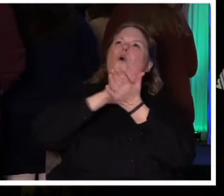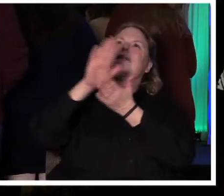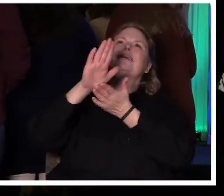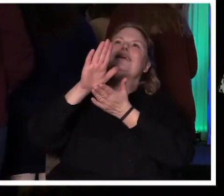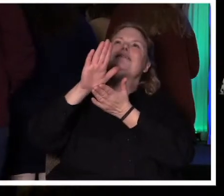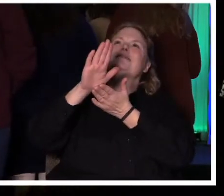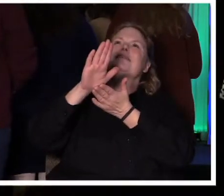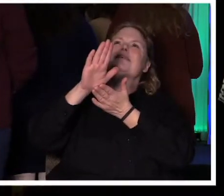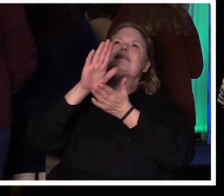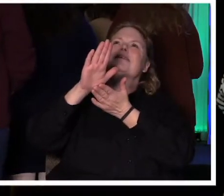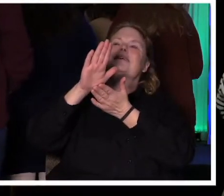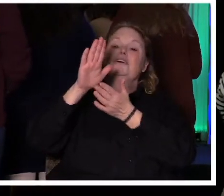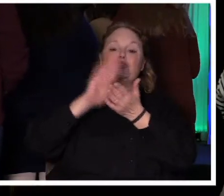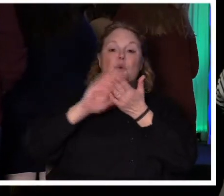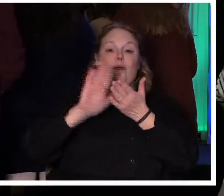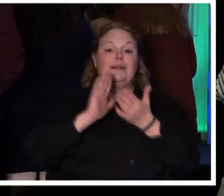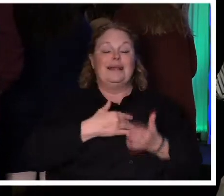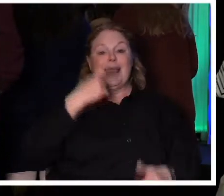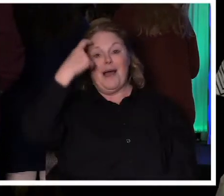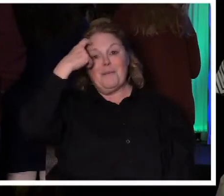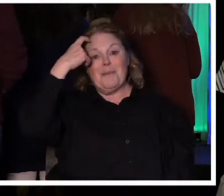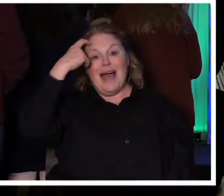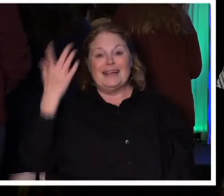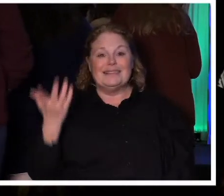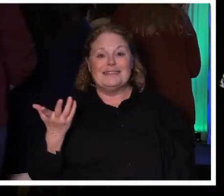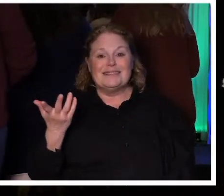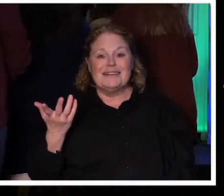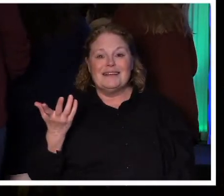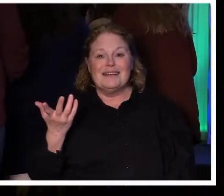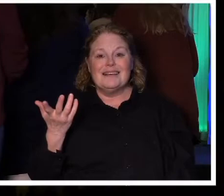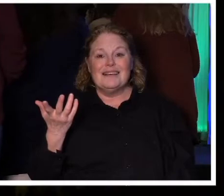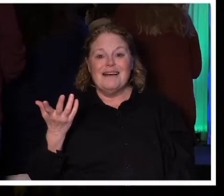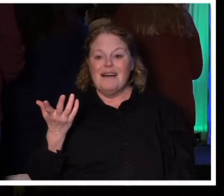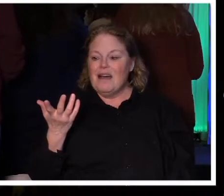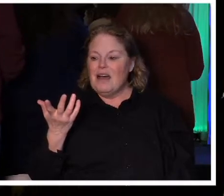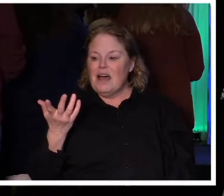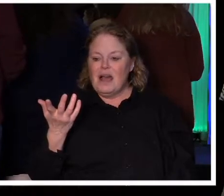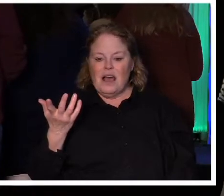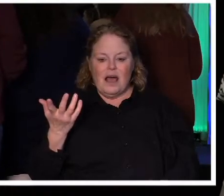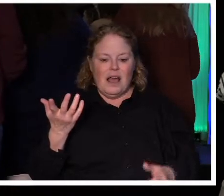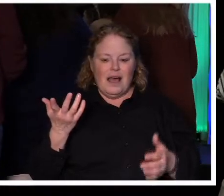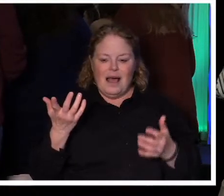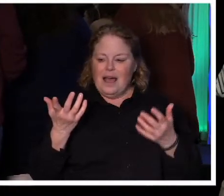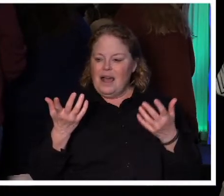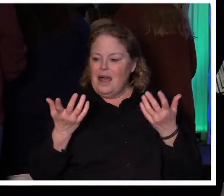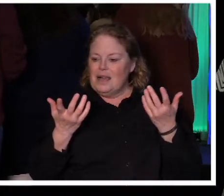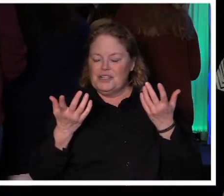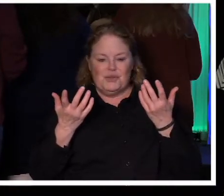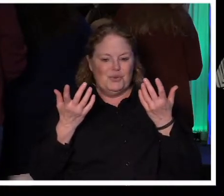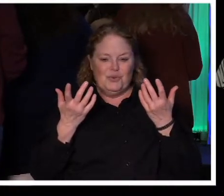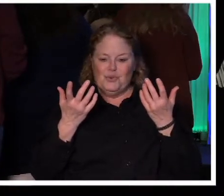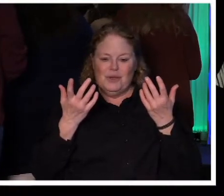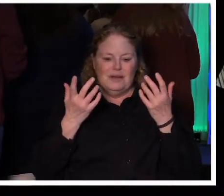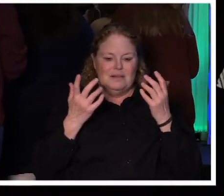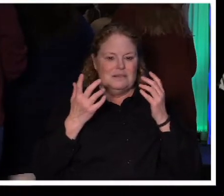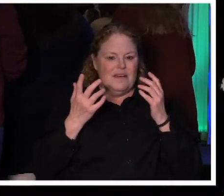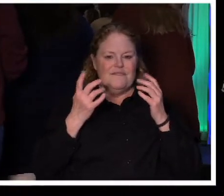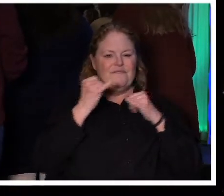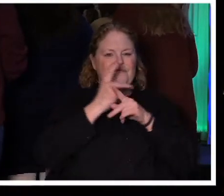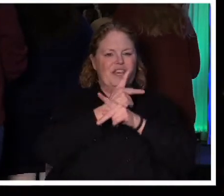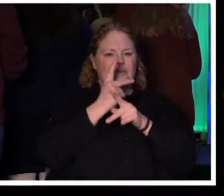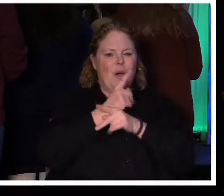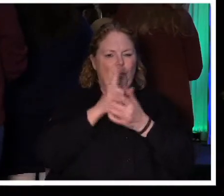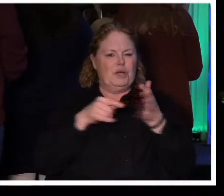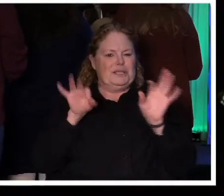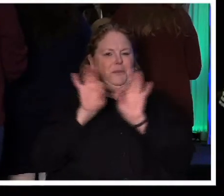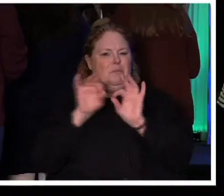minds. Help us to rearrange order, to build margins that we need within our lives, oh God, so